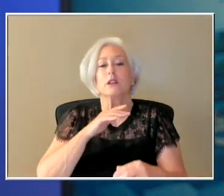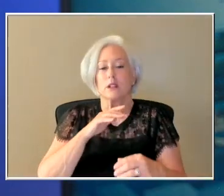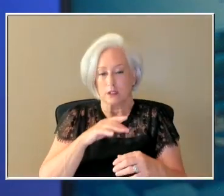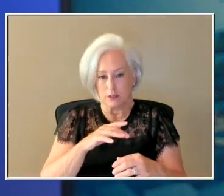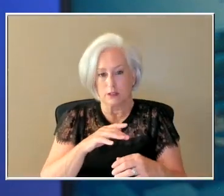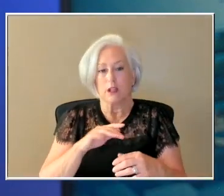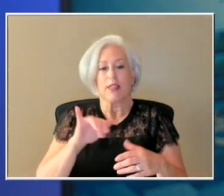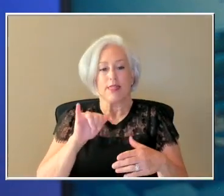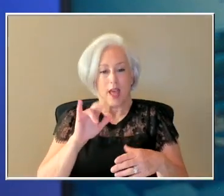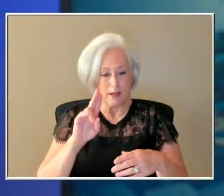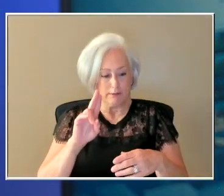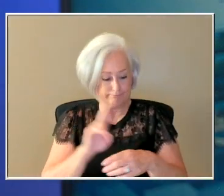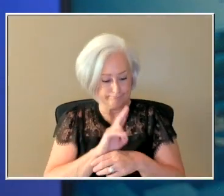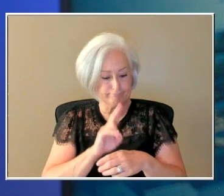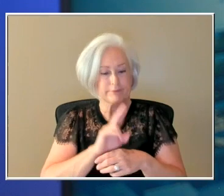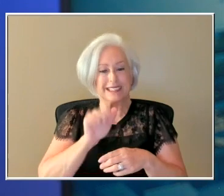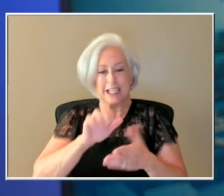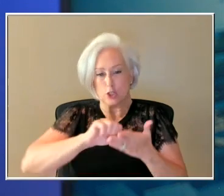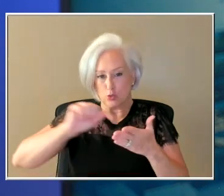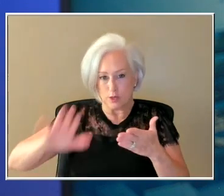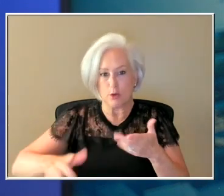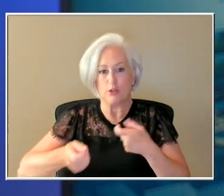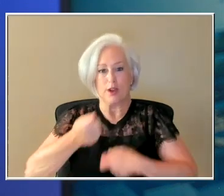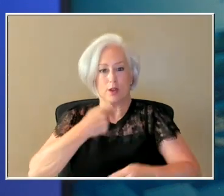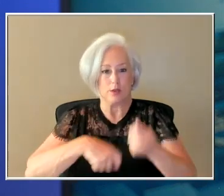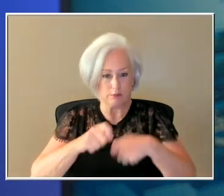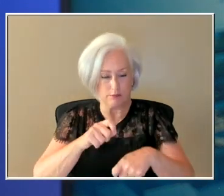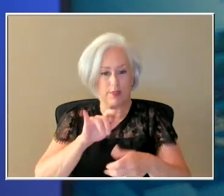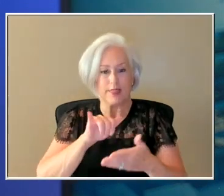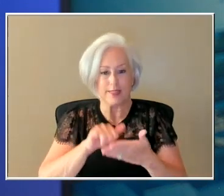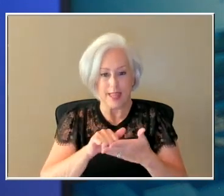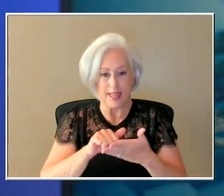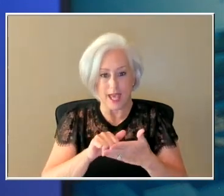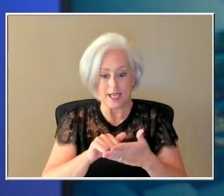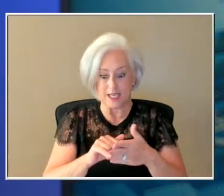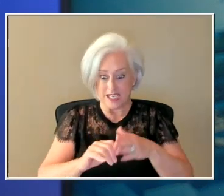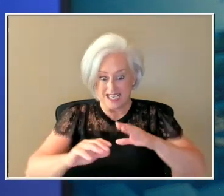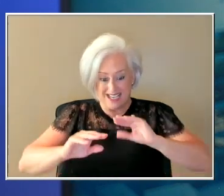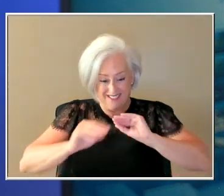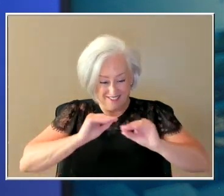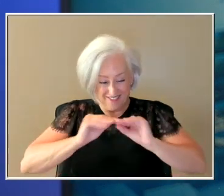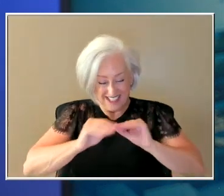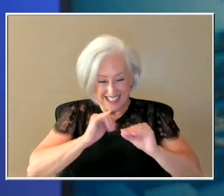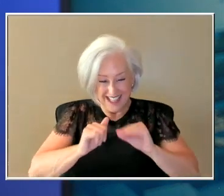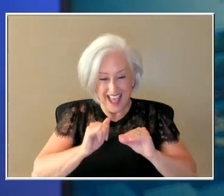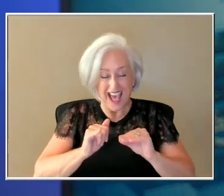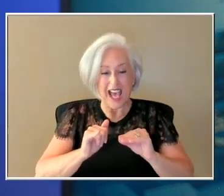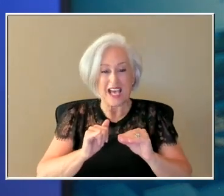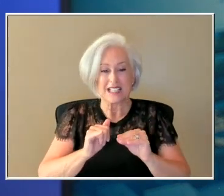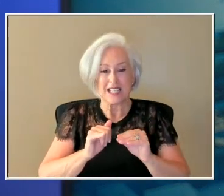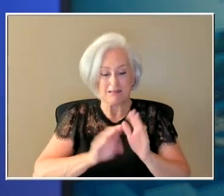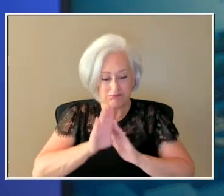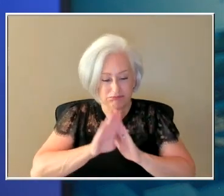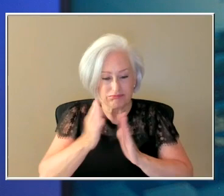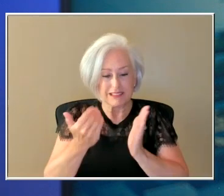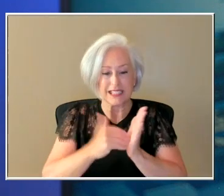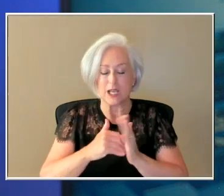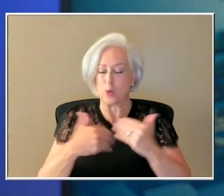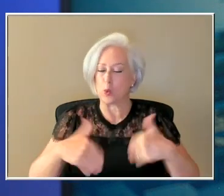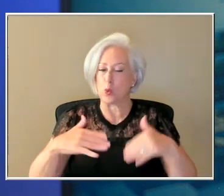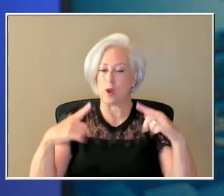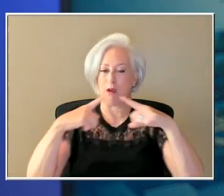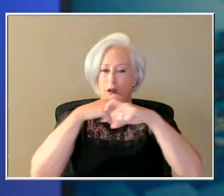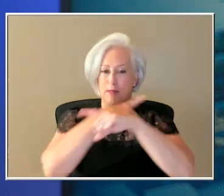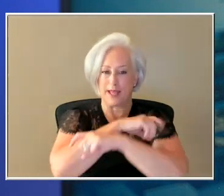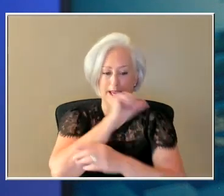forth. Reconstruction of the scapula is very difficult. Complicated surgery, I hear. Complicated surgery. And in all honesty,